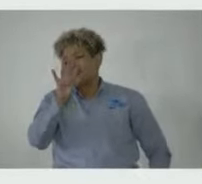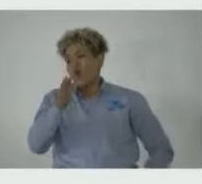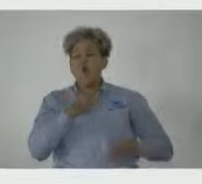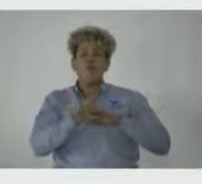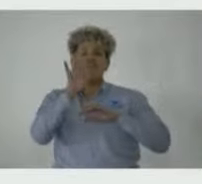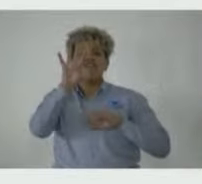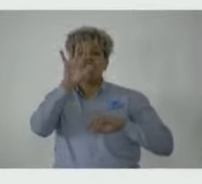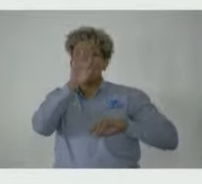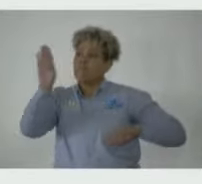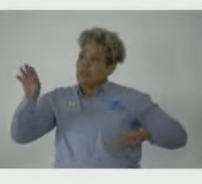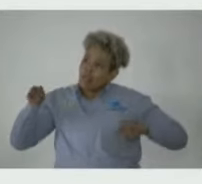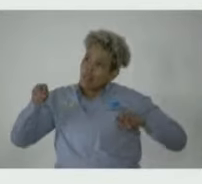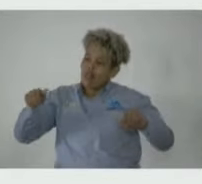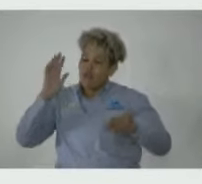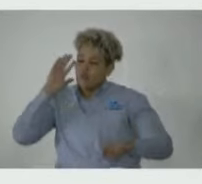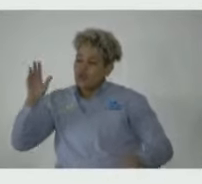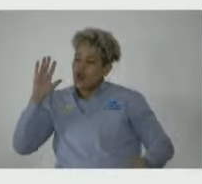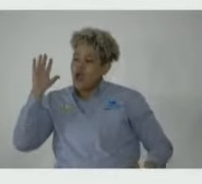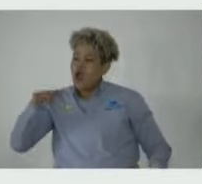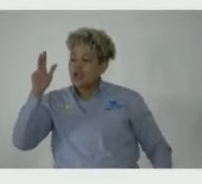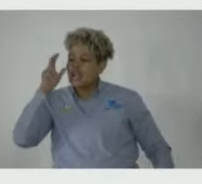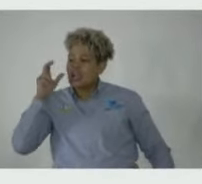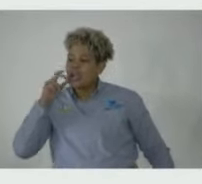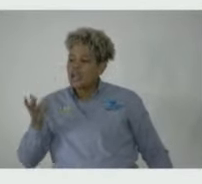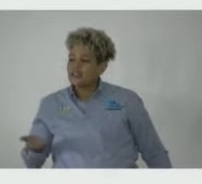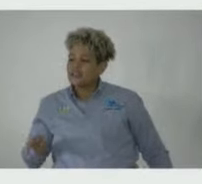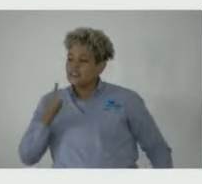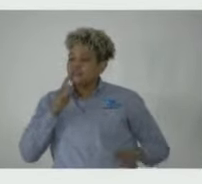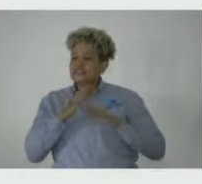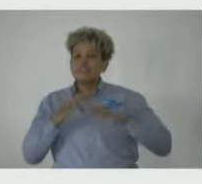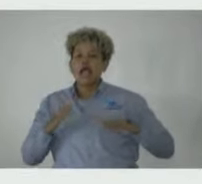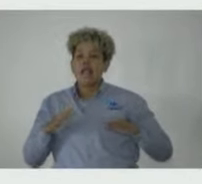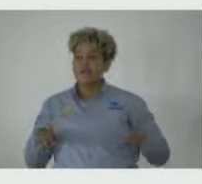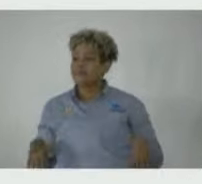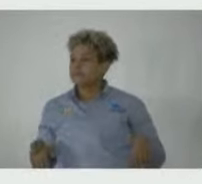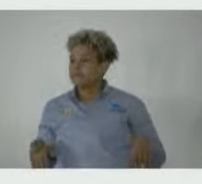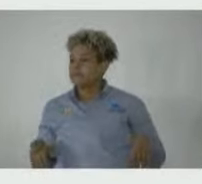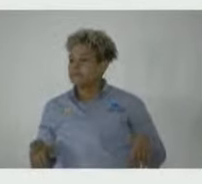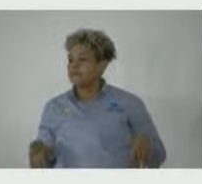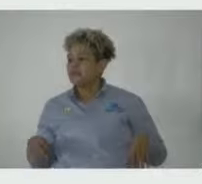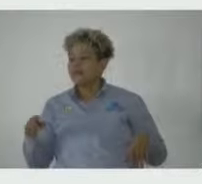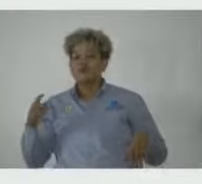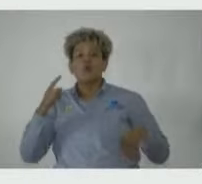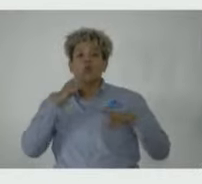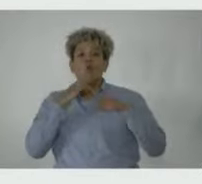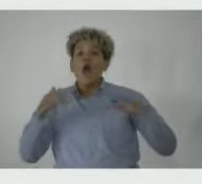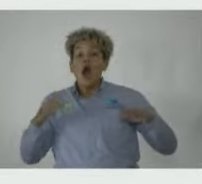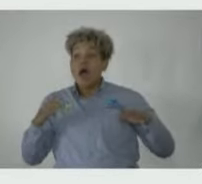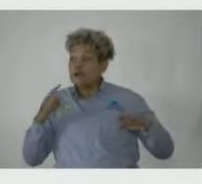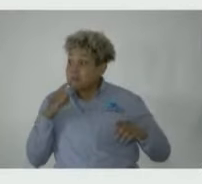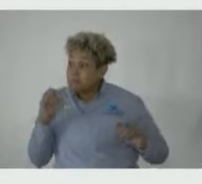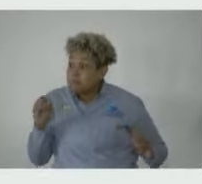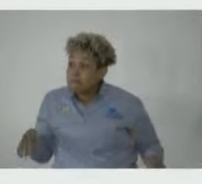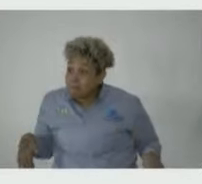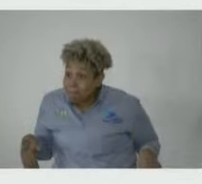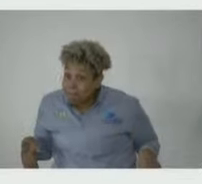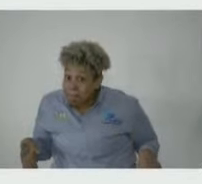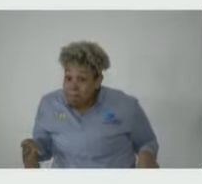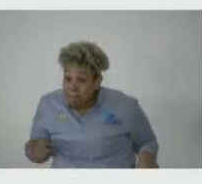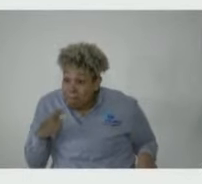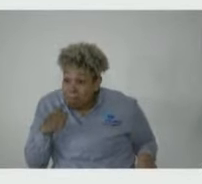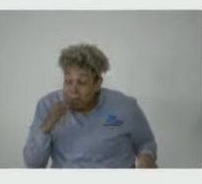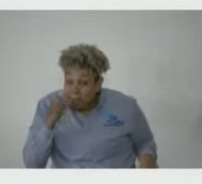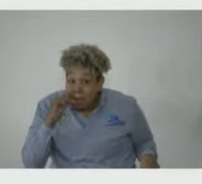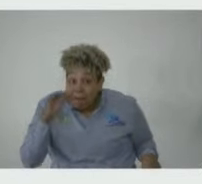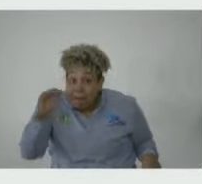over $45 billion, all you could hear was silence. Mouth zip. Not a peep.